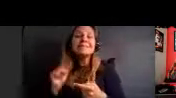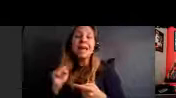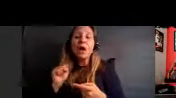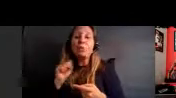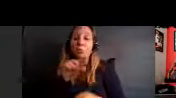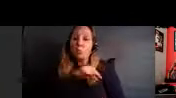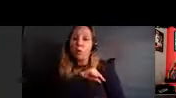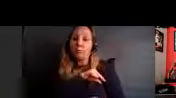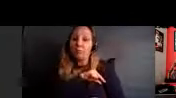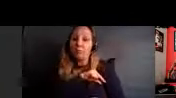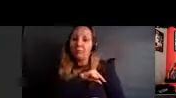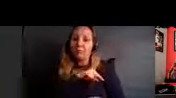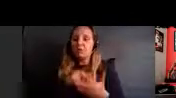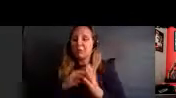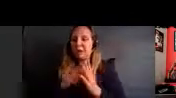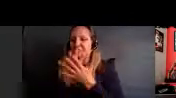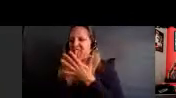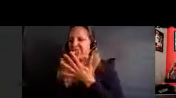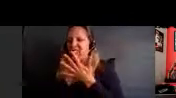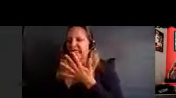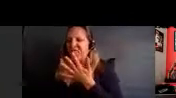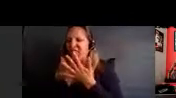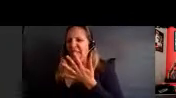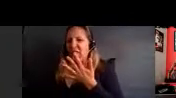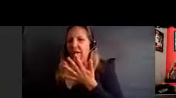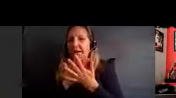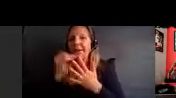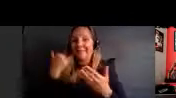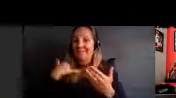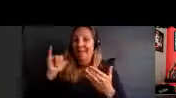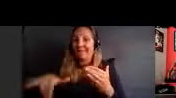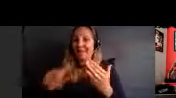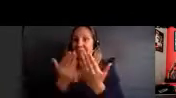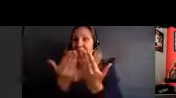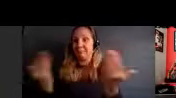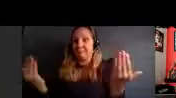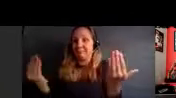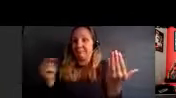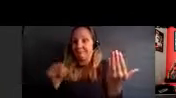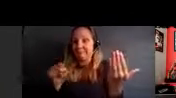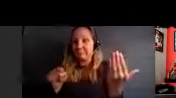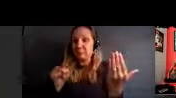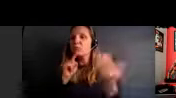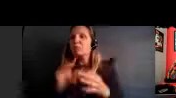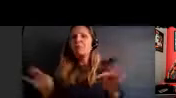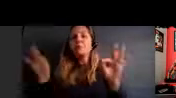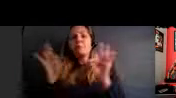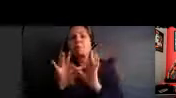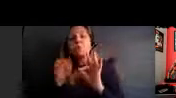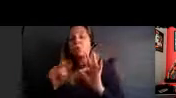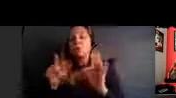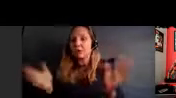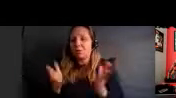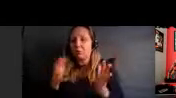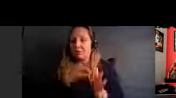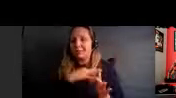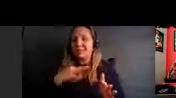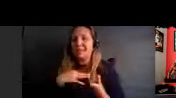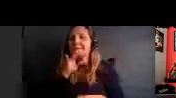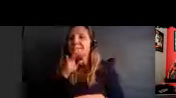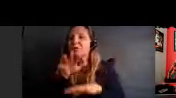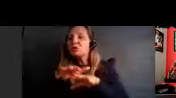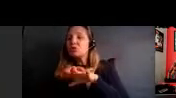through. So if you do have plexiglass at your reception areas, make sure that you encourage staff to speak slowly